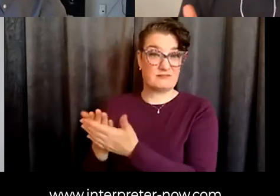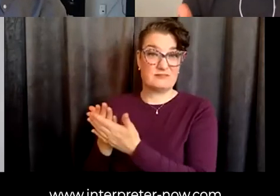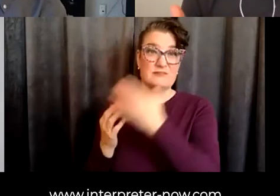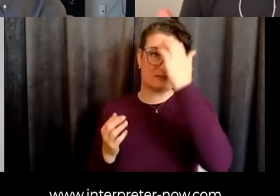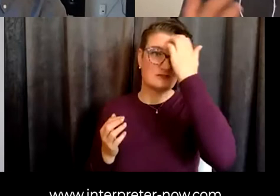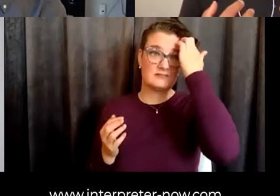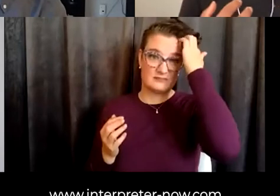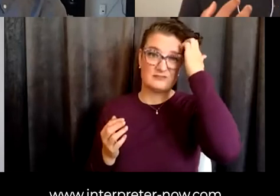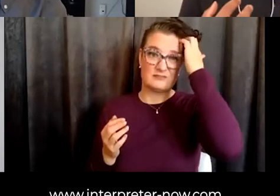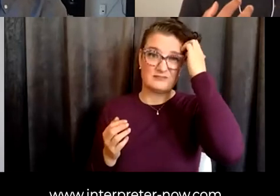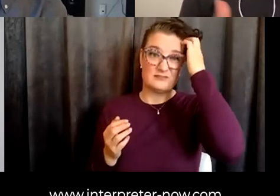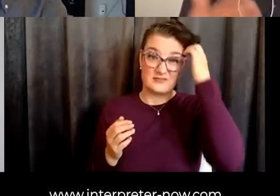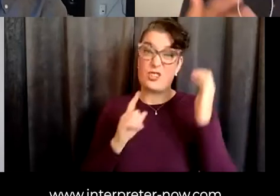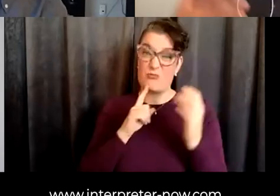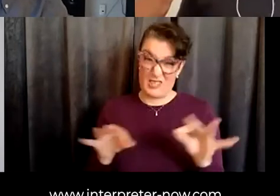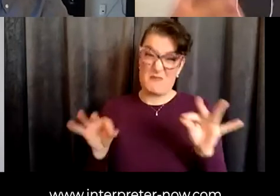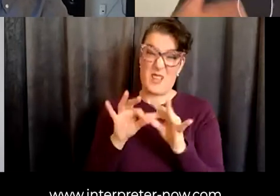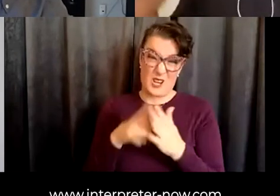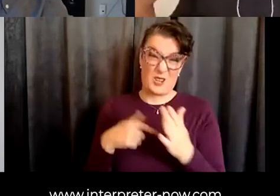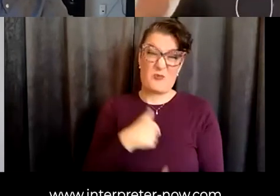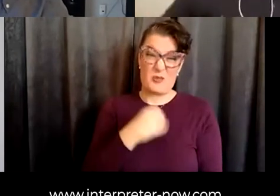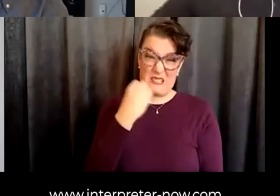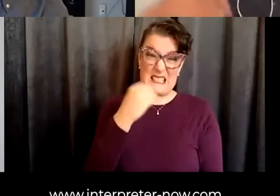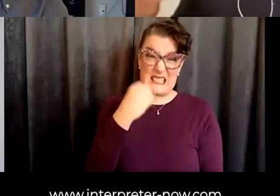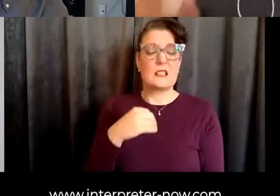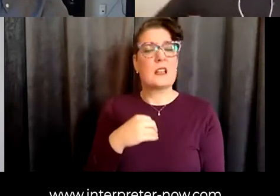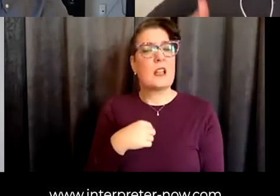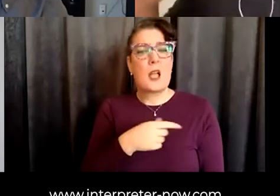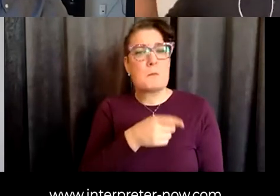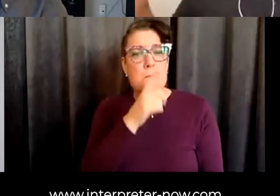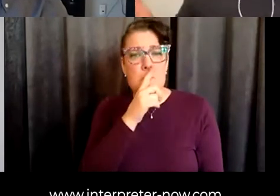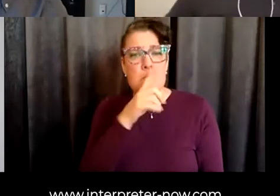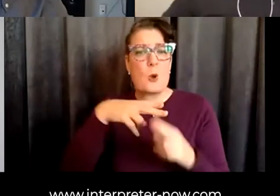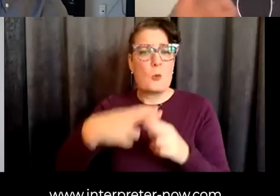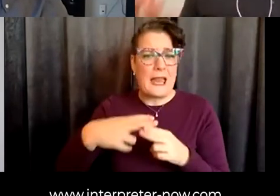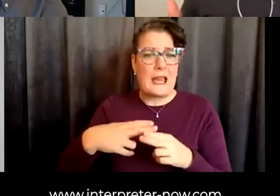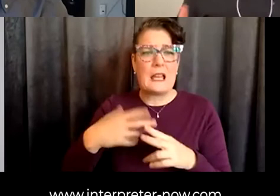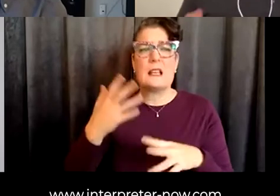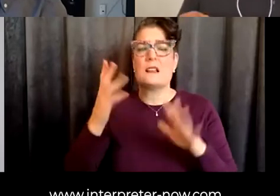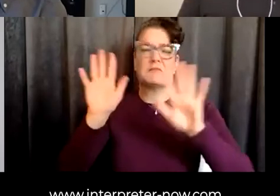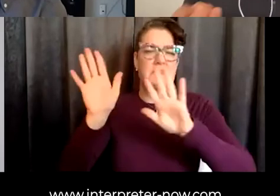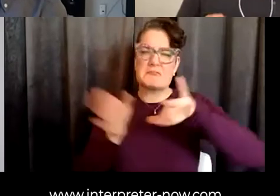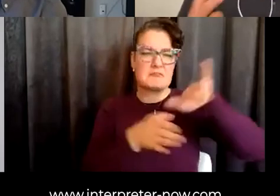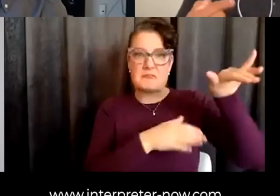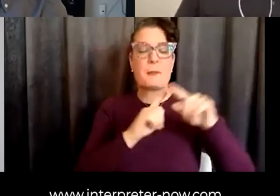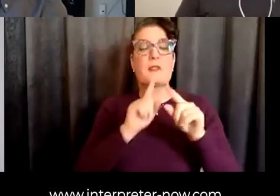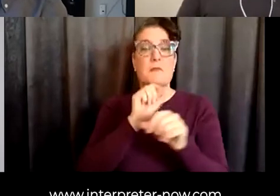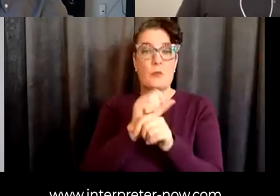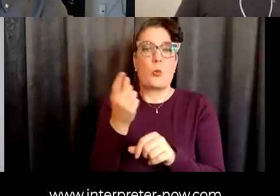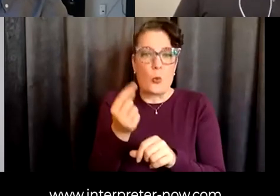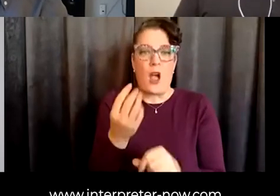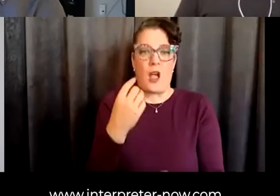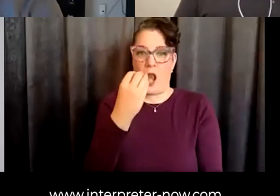really does matter what we put in our bodies. And I'm not saying like your weight or your, you know, anything like that, but like truly like what we